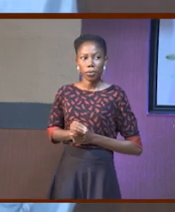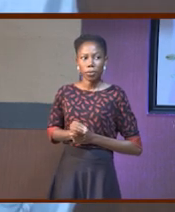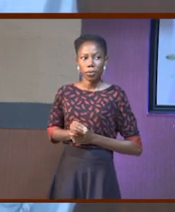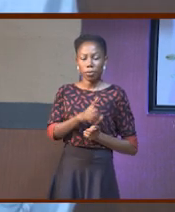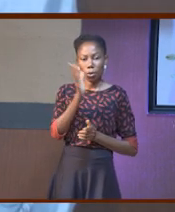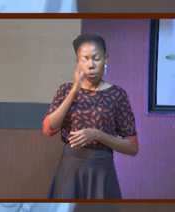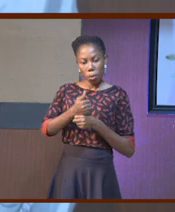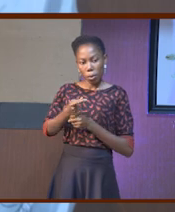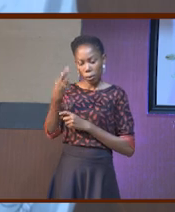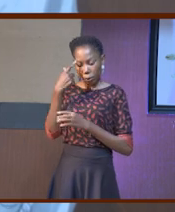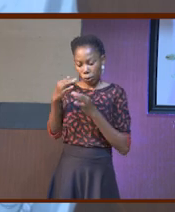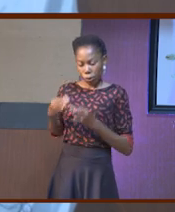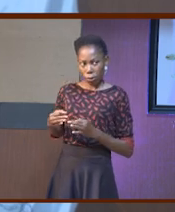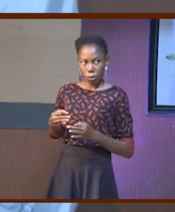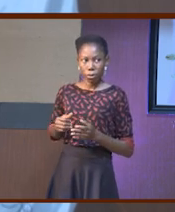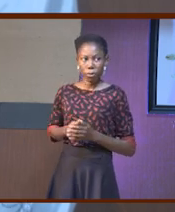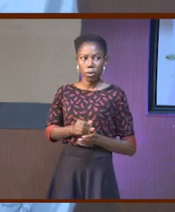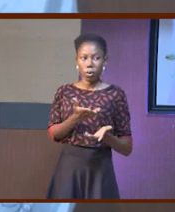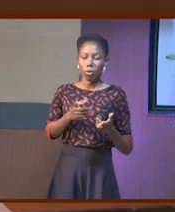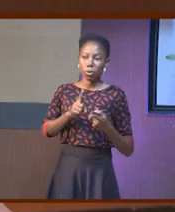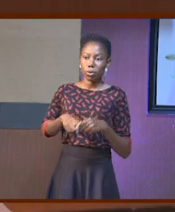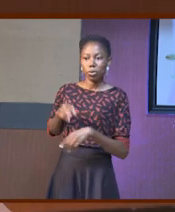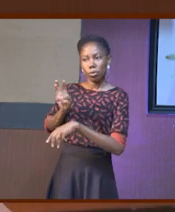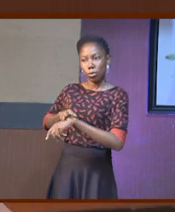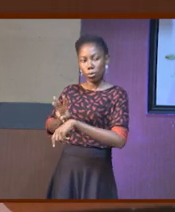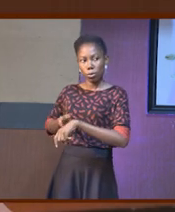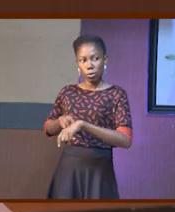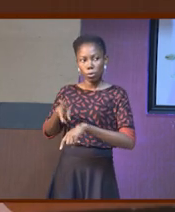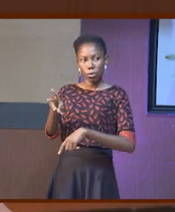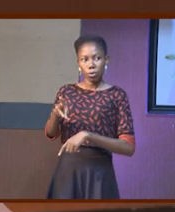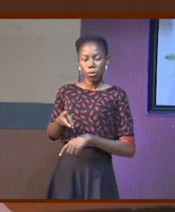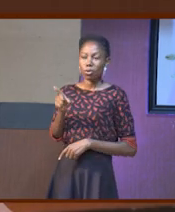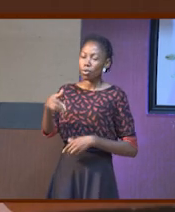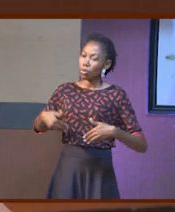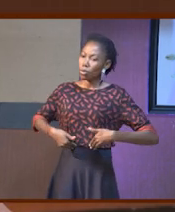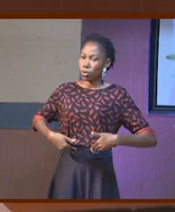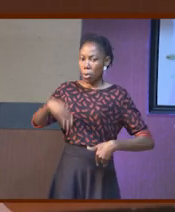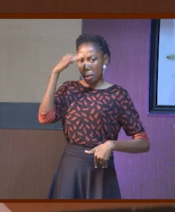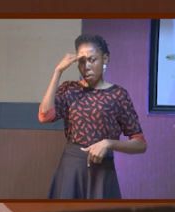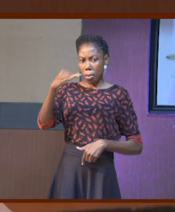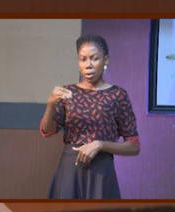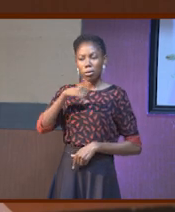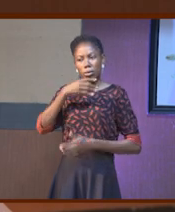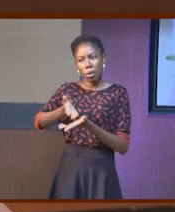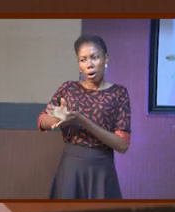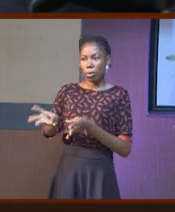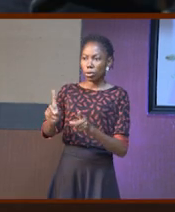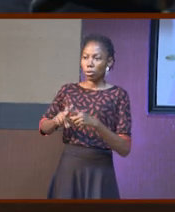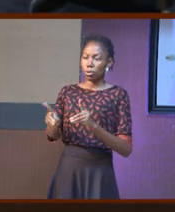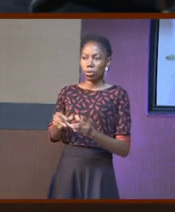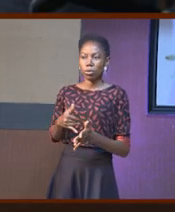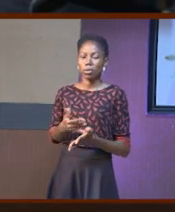I'll read my judgments. But I need to caution you. You are a very young man. It's not the right way to start your